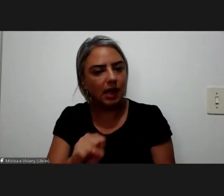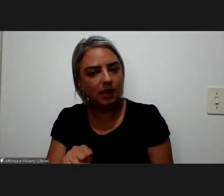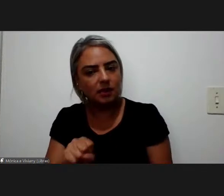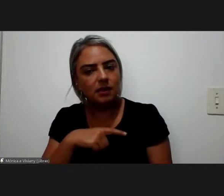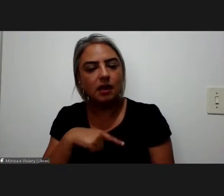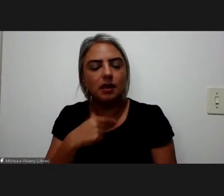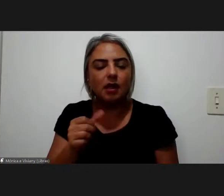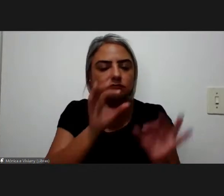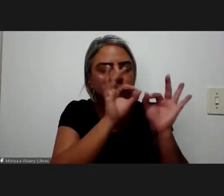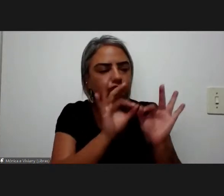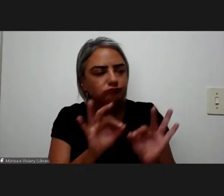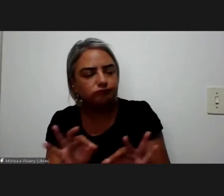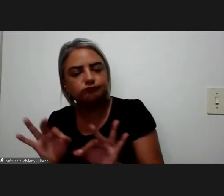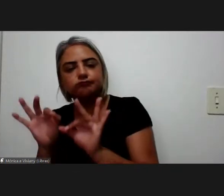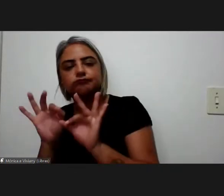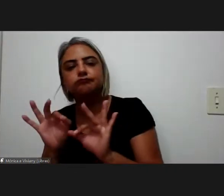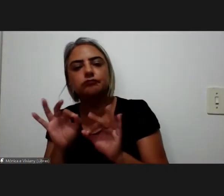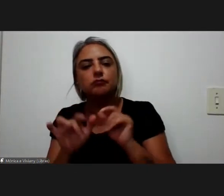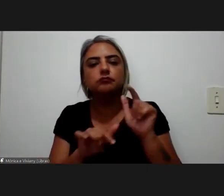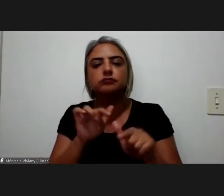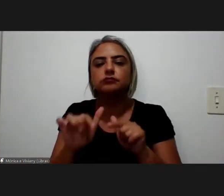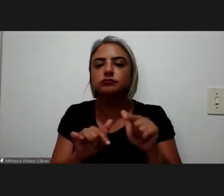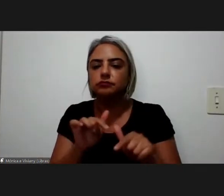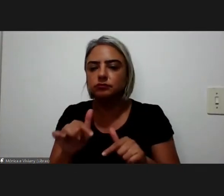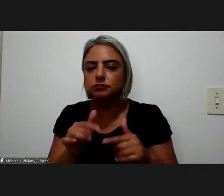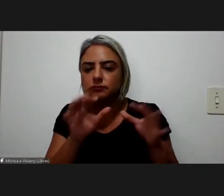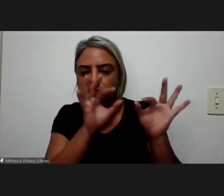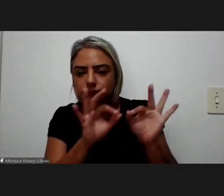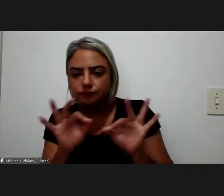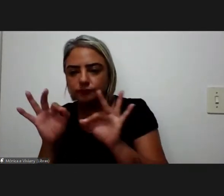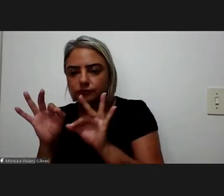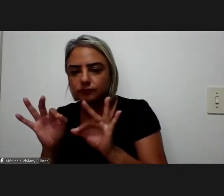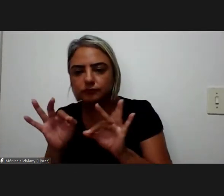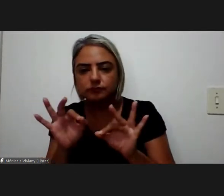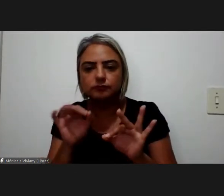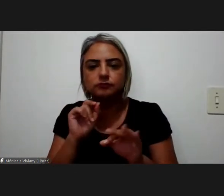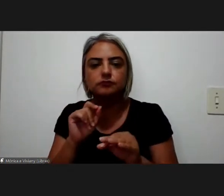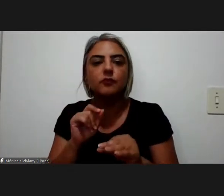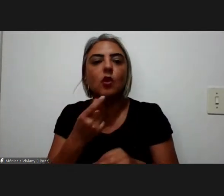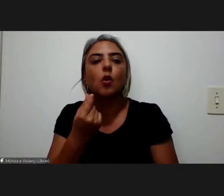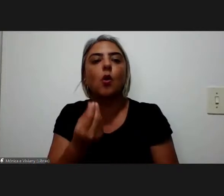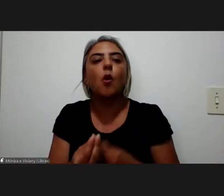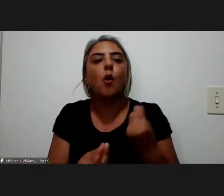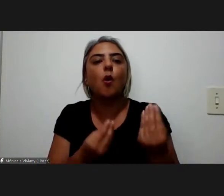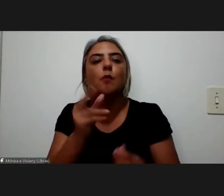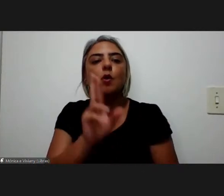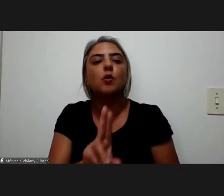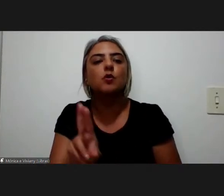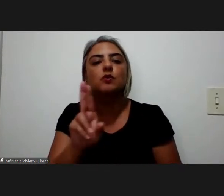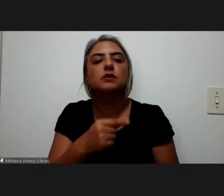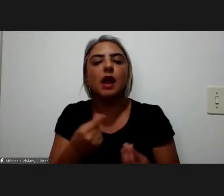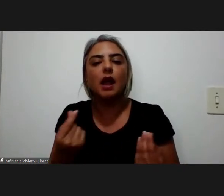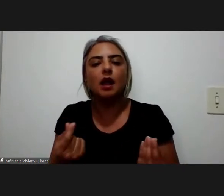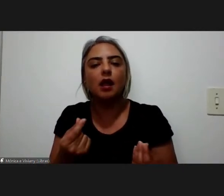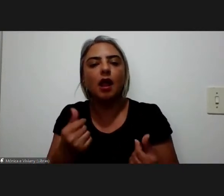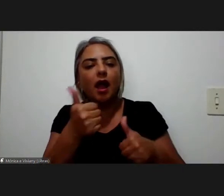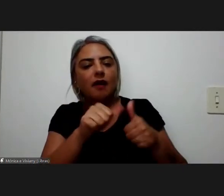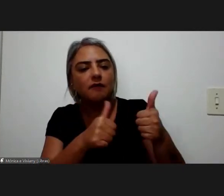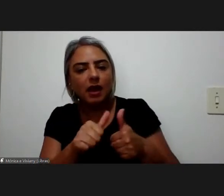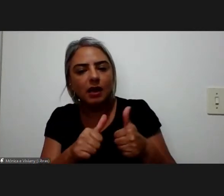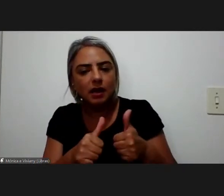National Council of Health, the follow-up of its execution, and the follow-up of its execution,